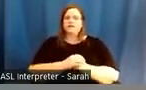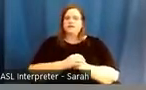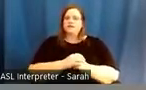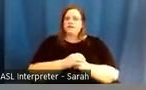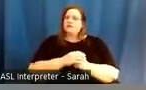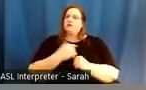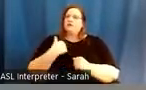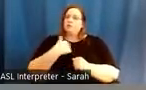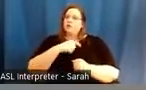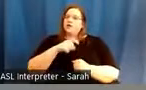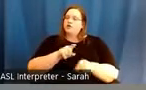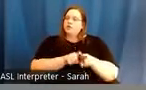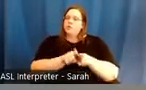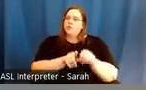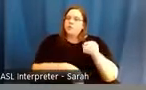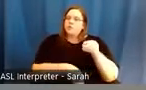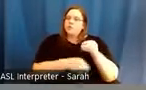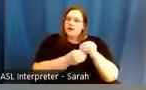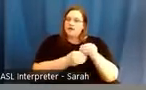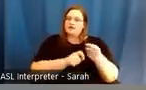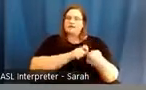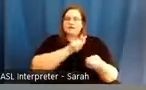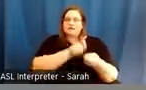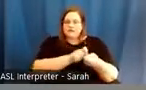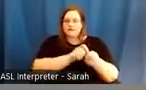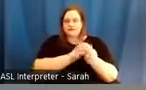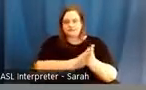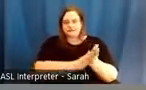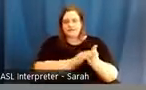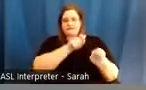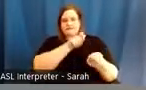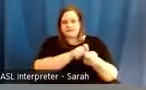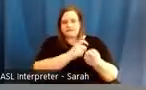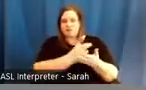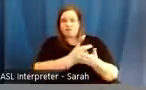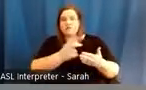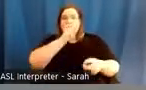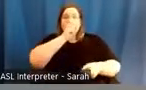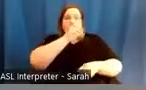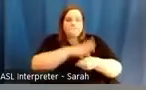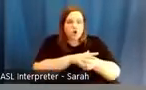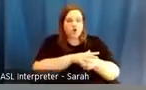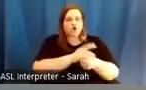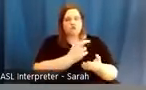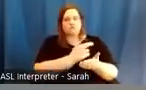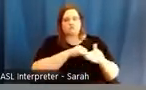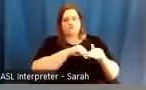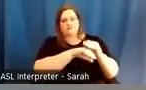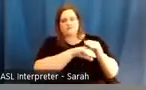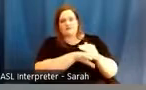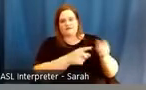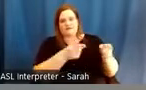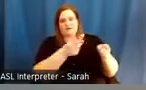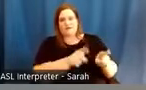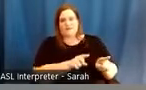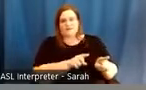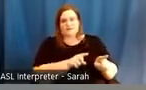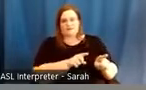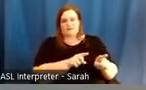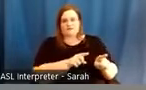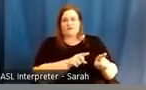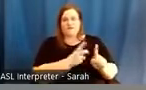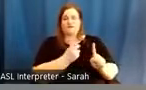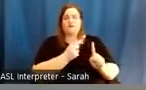add specific incentives and resources to ensure that happens, because in cases where someone's only doing